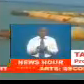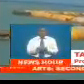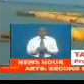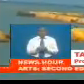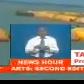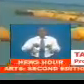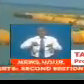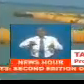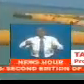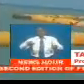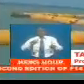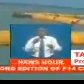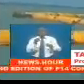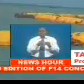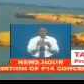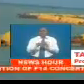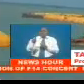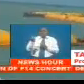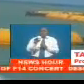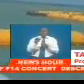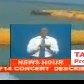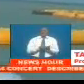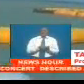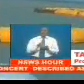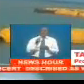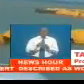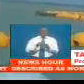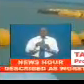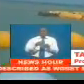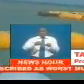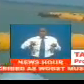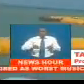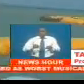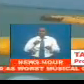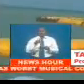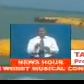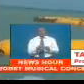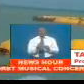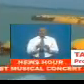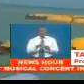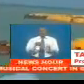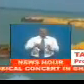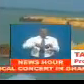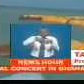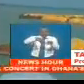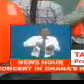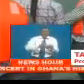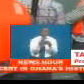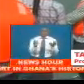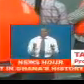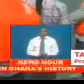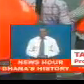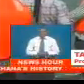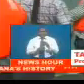550,000 cubic meters out of the 770,000 cubic meters of the port to be dredged has been